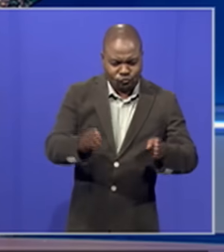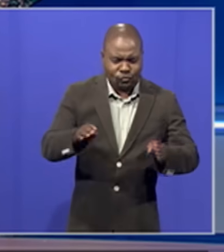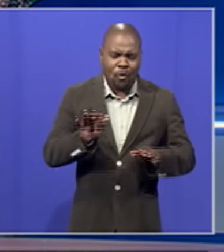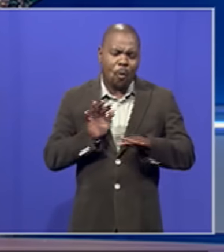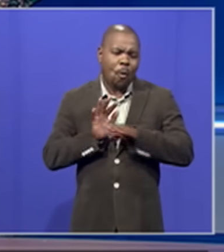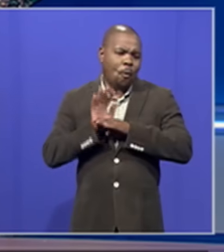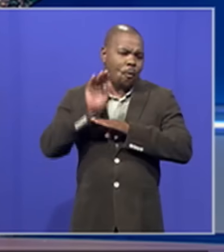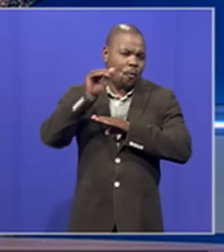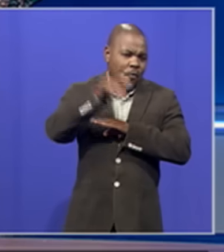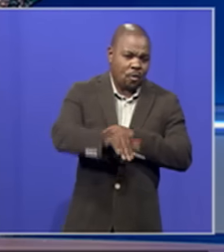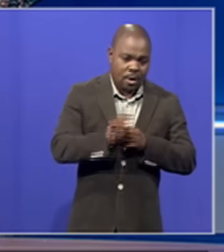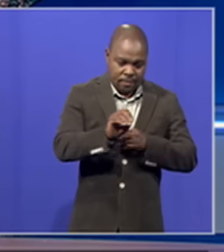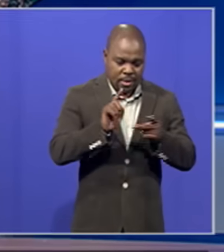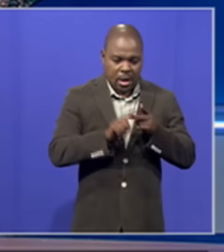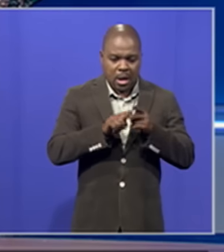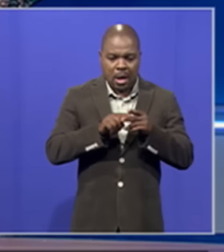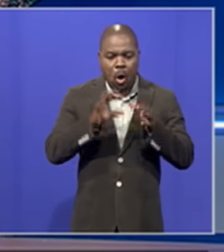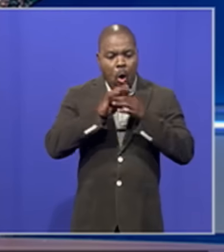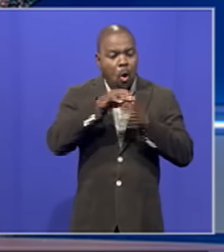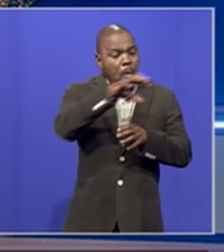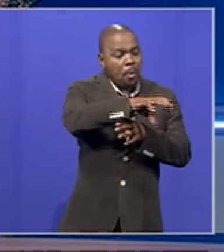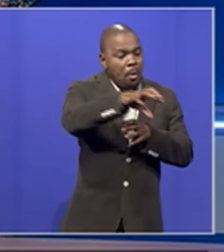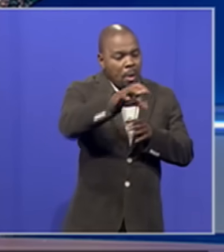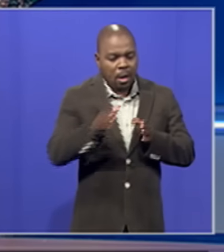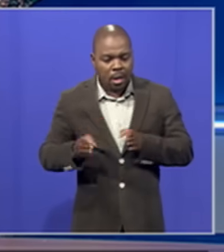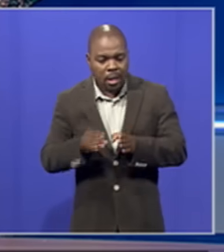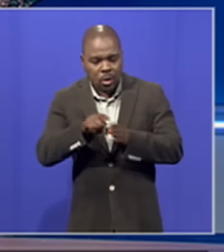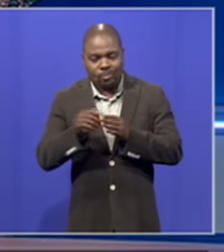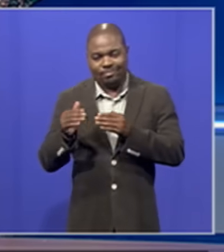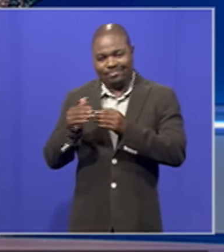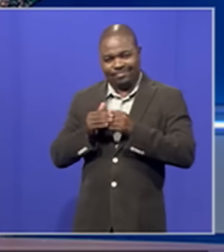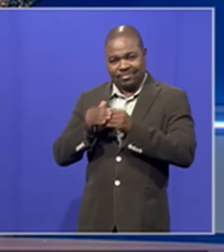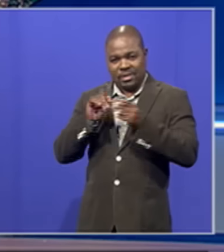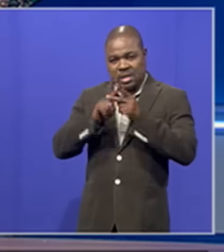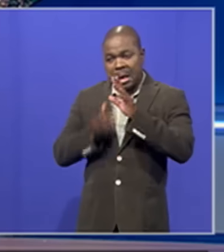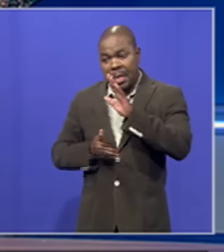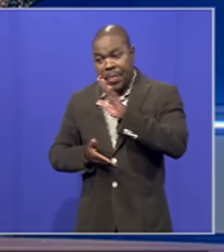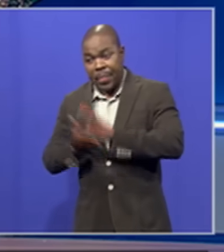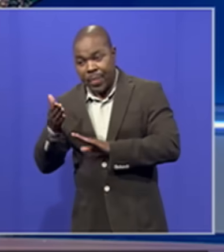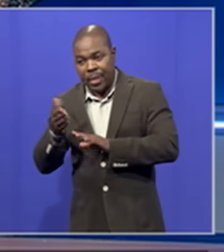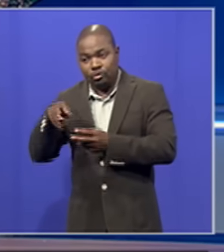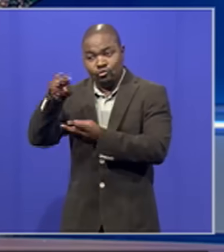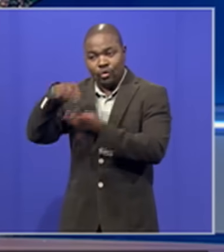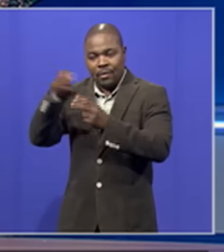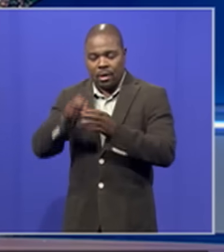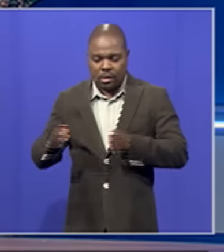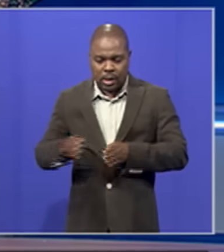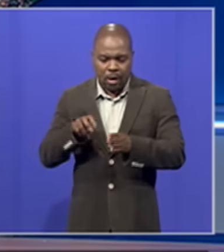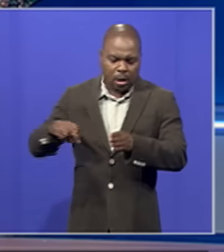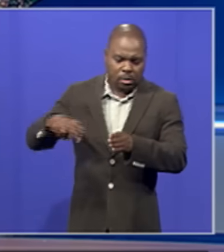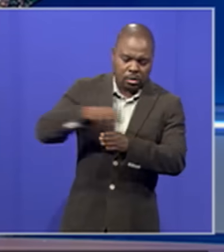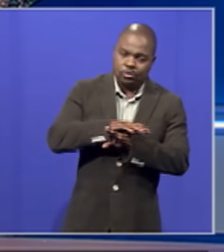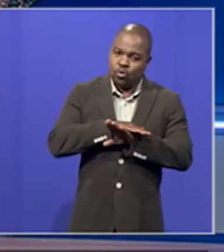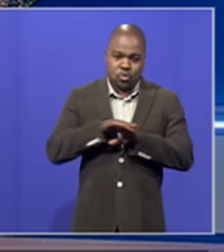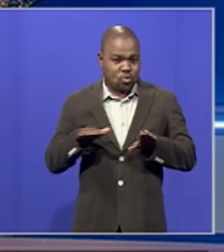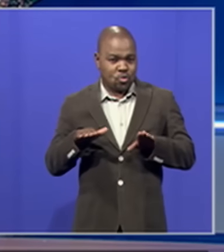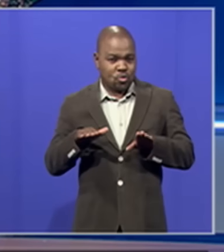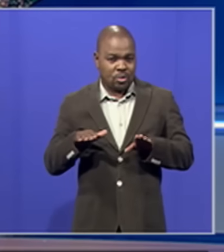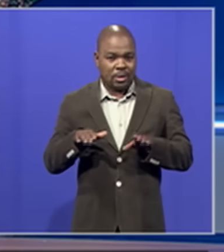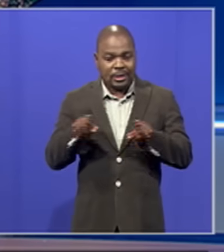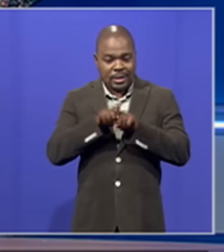ba dulang kgauswi le dinoka ba nyaka ba tlhokomele le bao ba tlo sepelang ba tlhokomele se ke ba tshela dinoka ge di tletše le